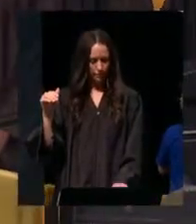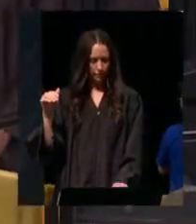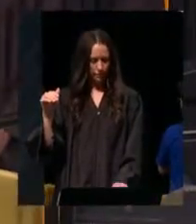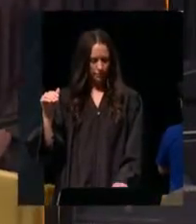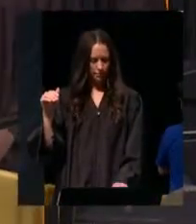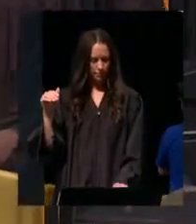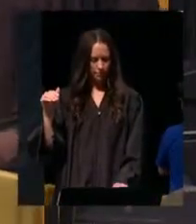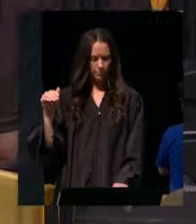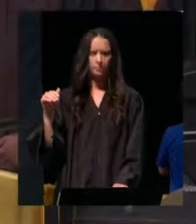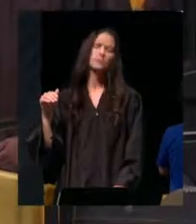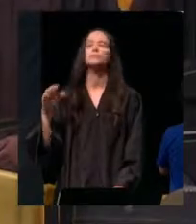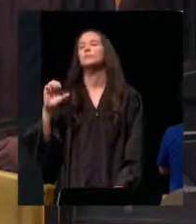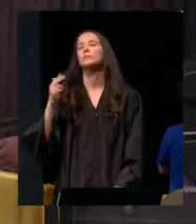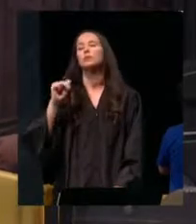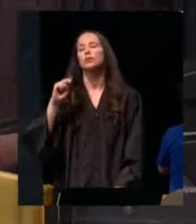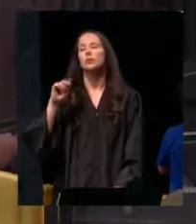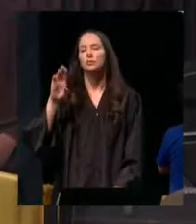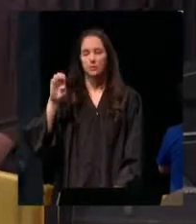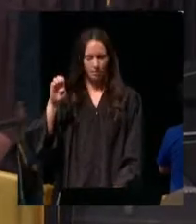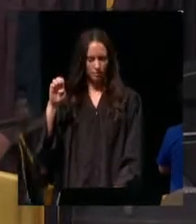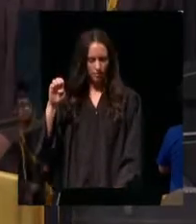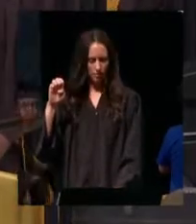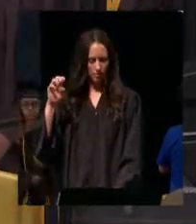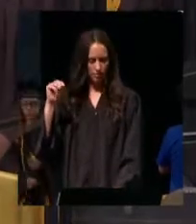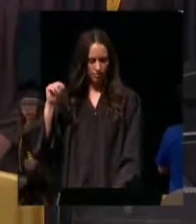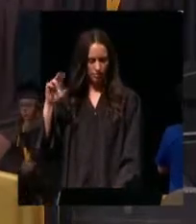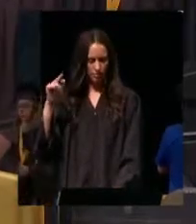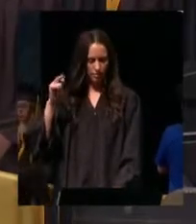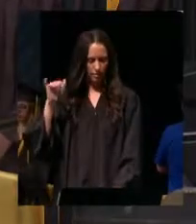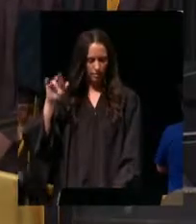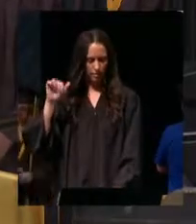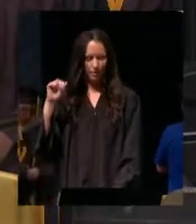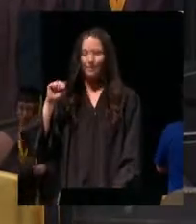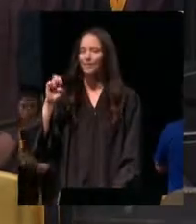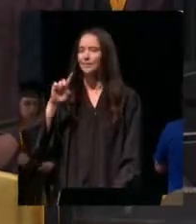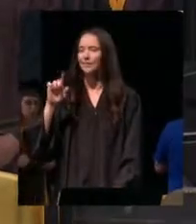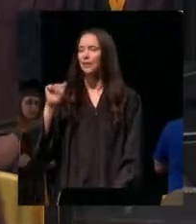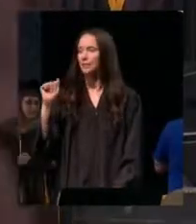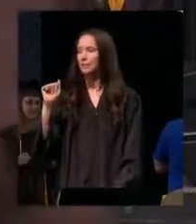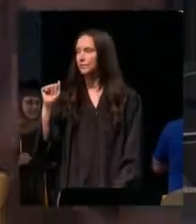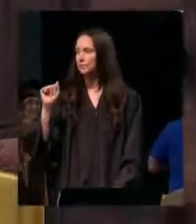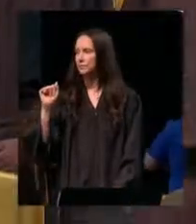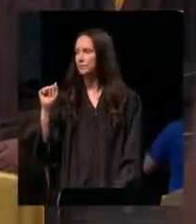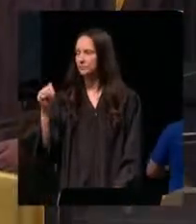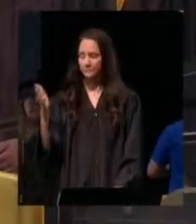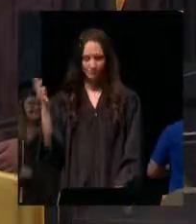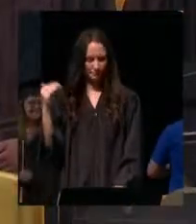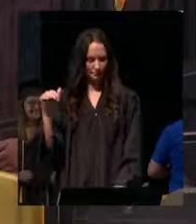Chance Mugiraniza.